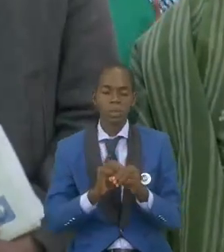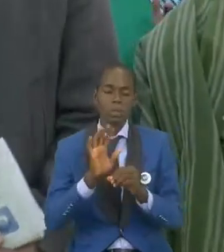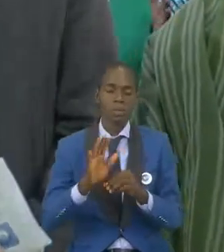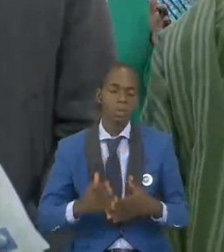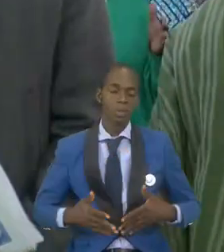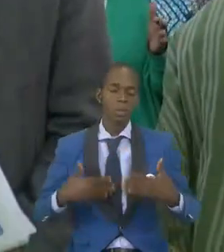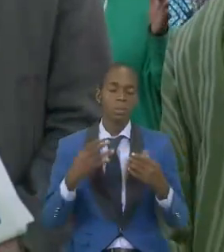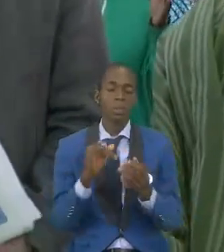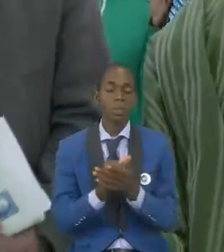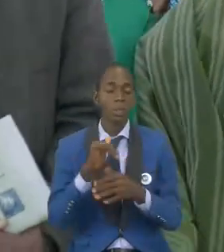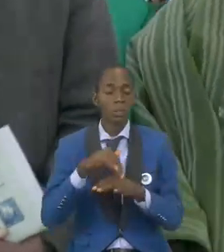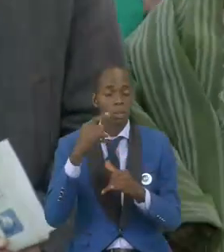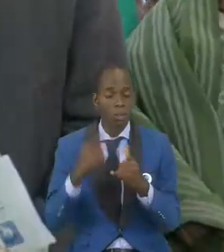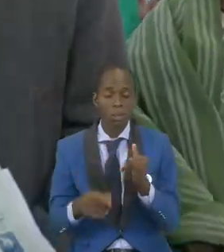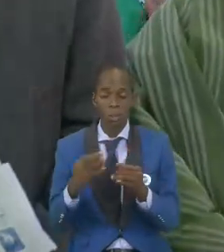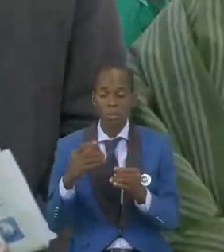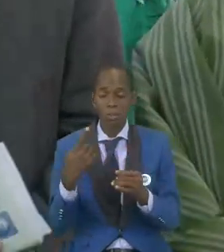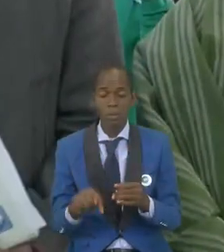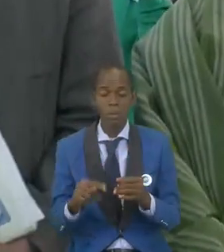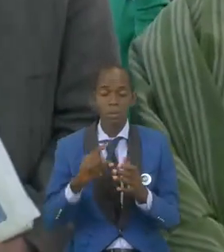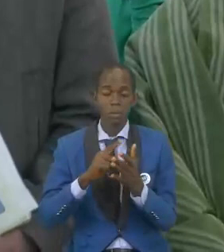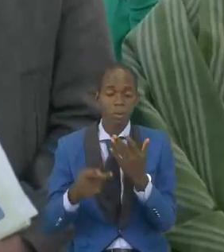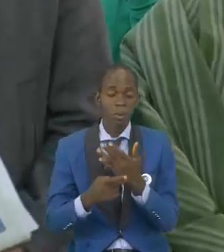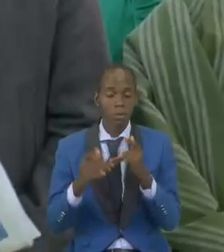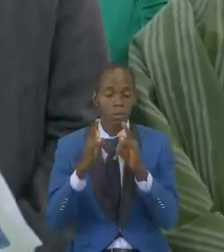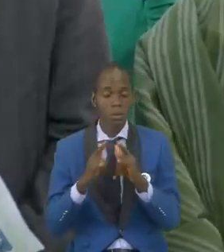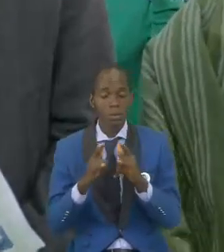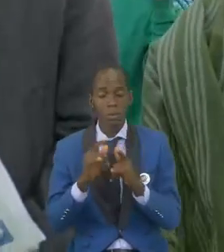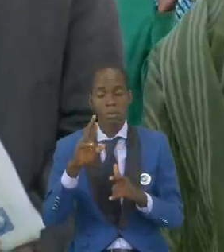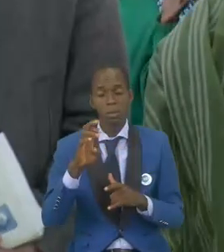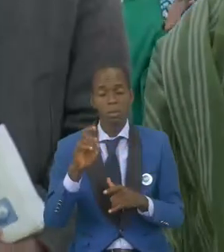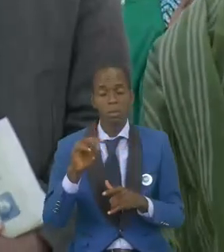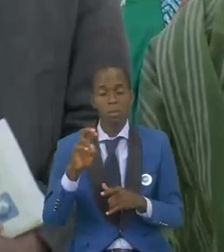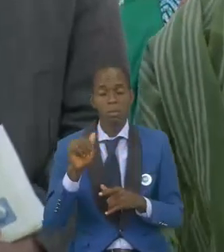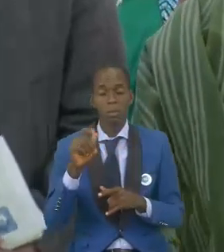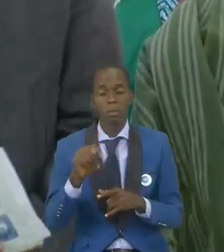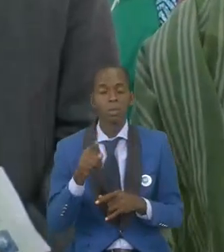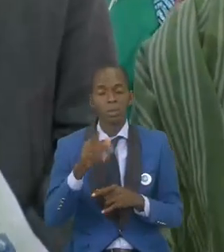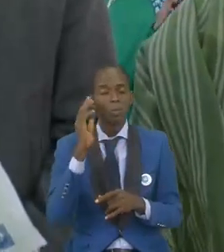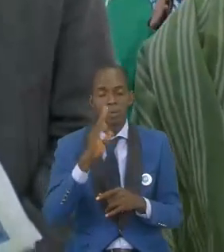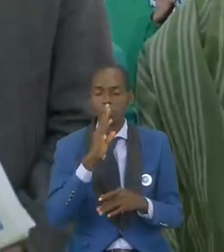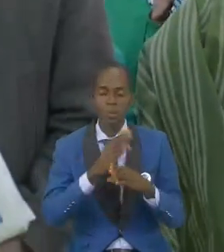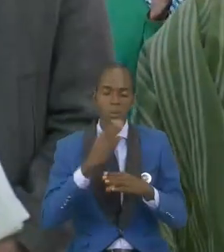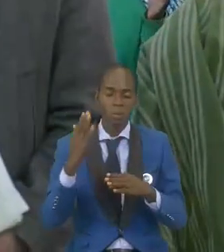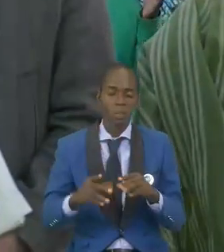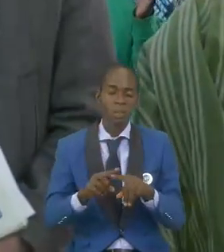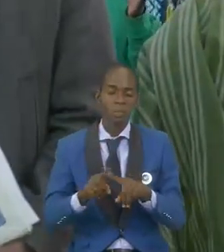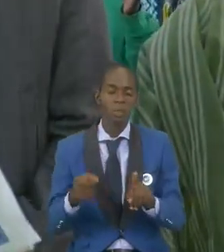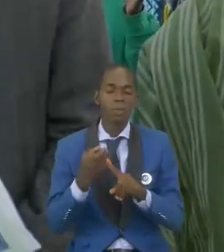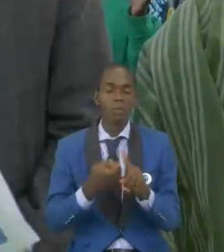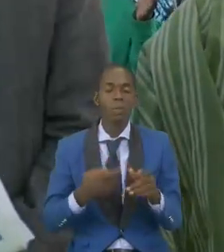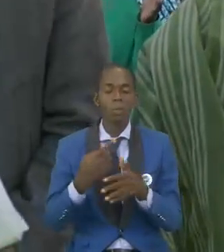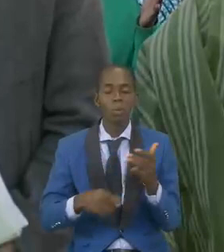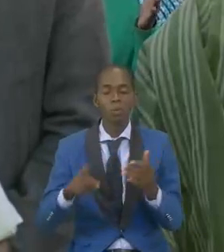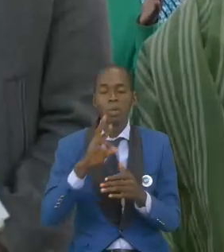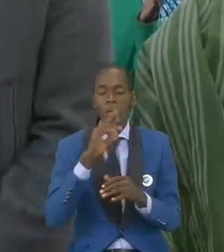different from what you were at the beginning. If you were saved, there'll